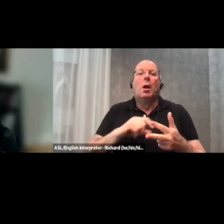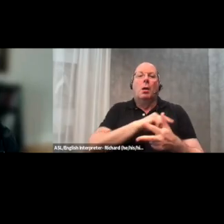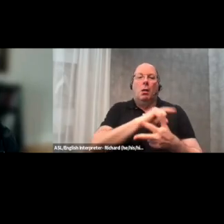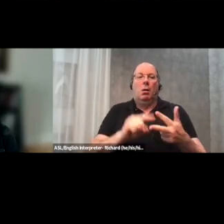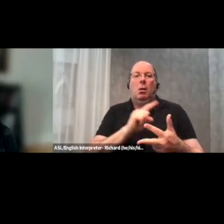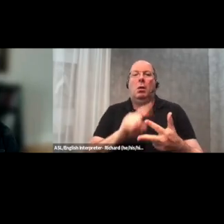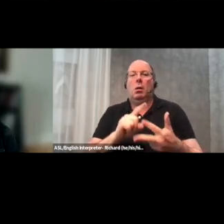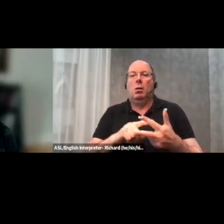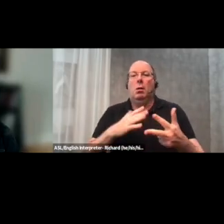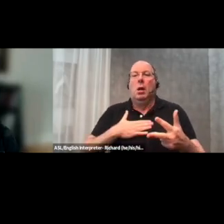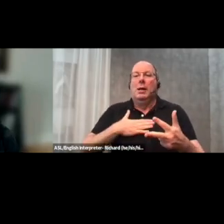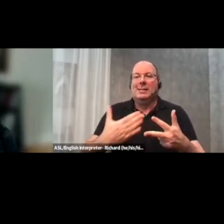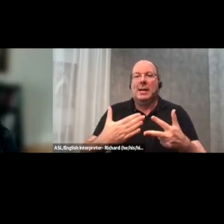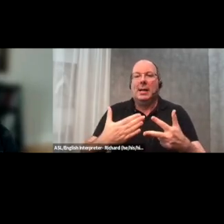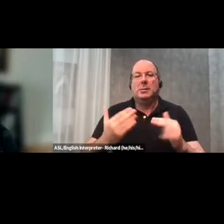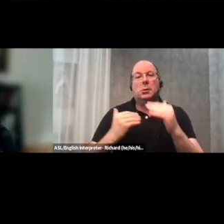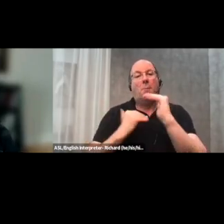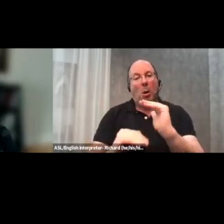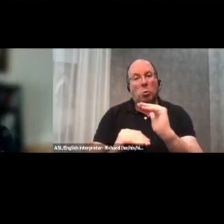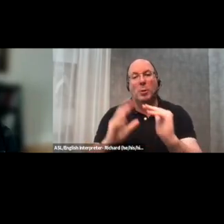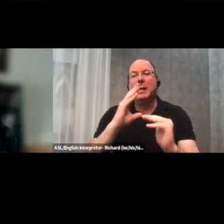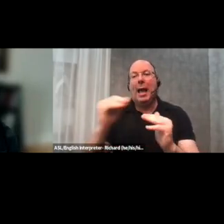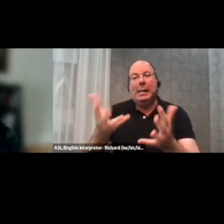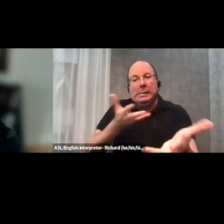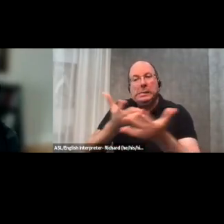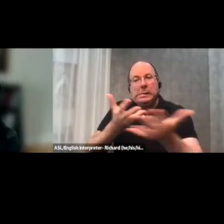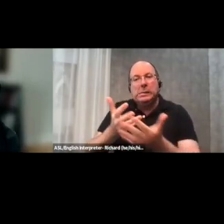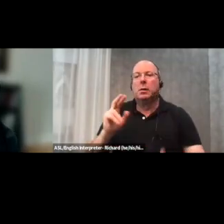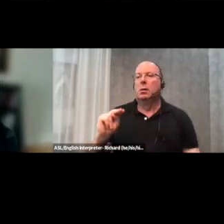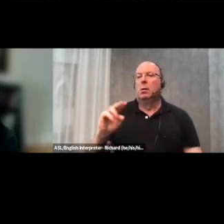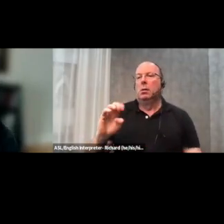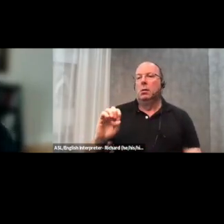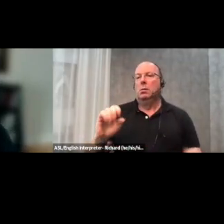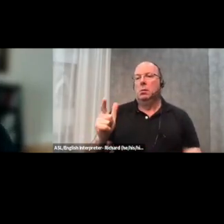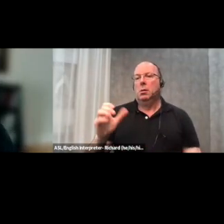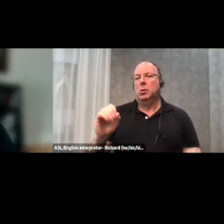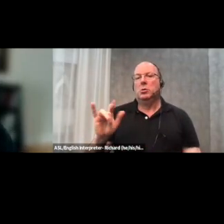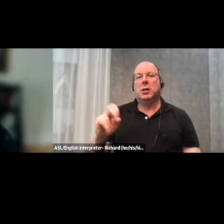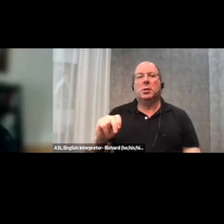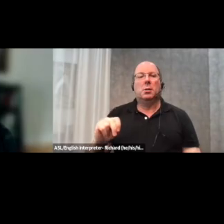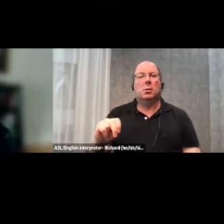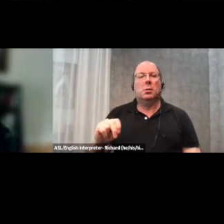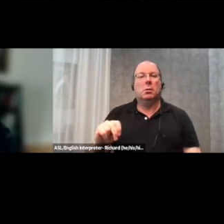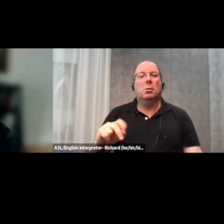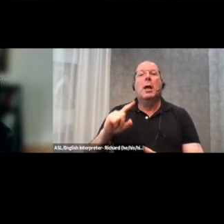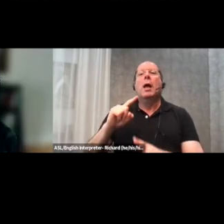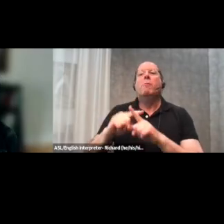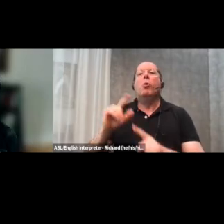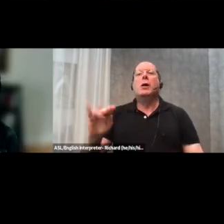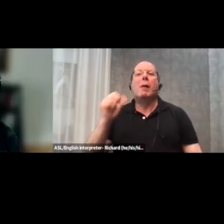about consent, boundaries, and negotiation. And then last, risk reduction for common